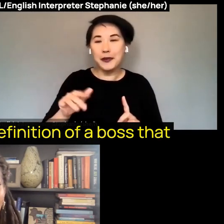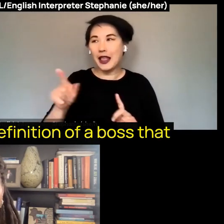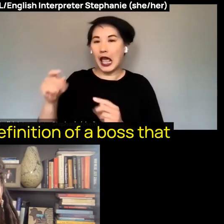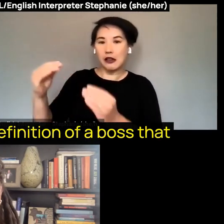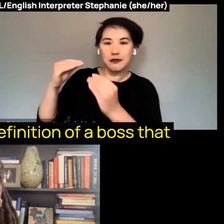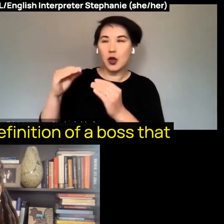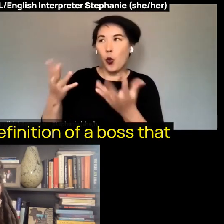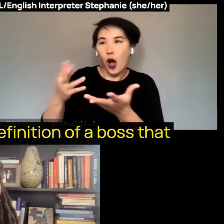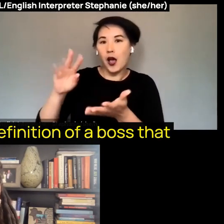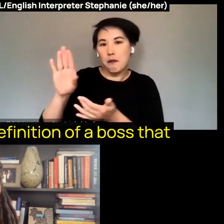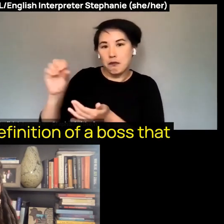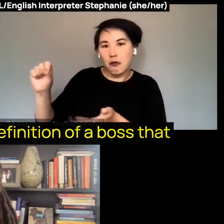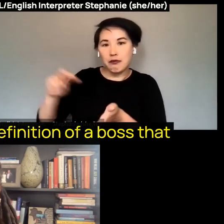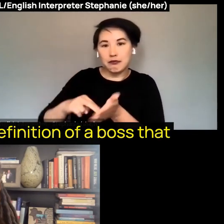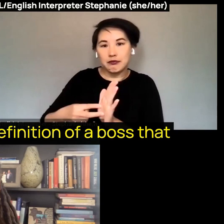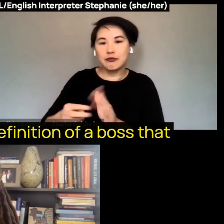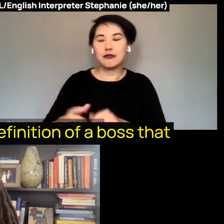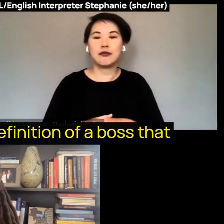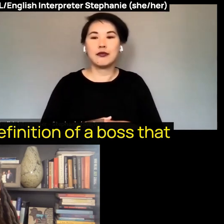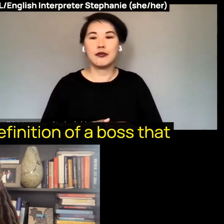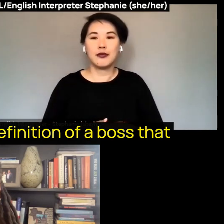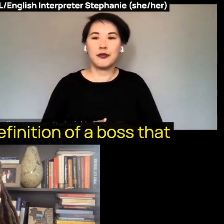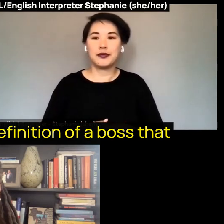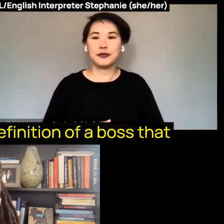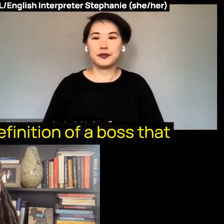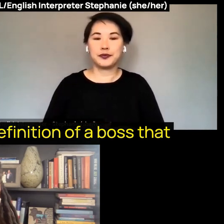that, you know, that